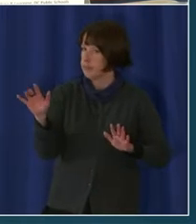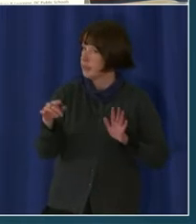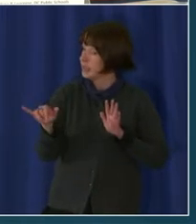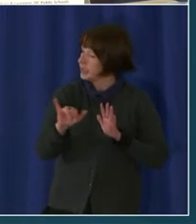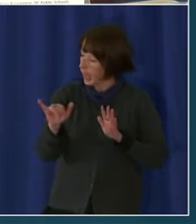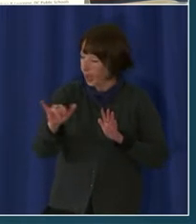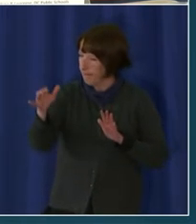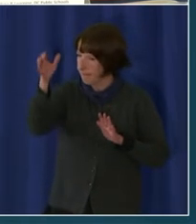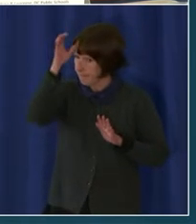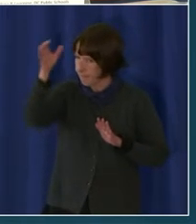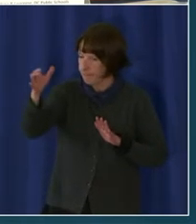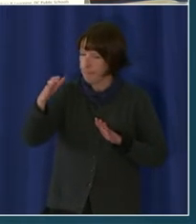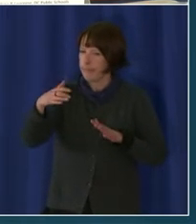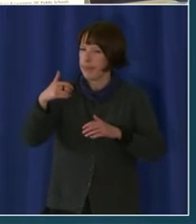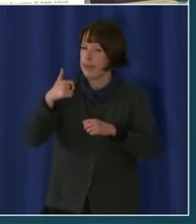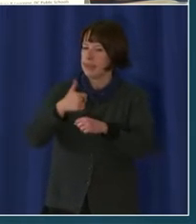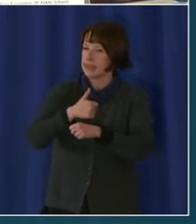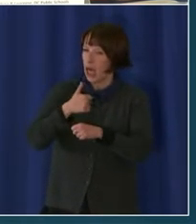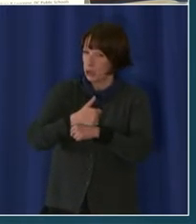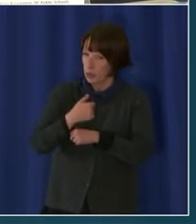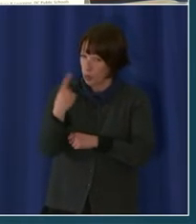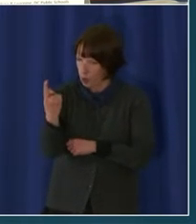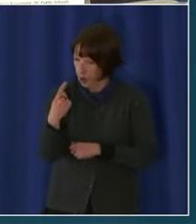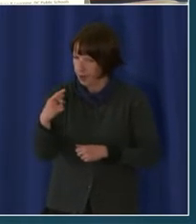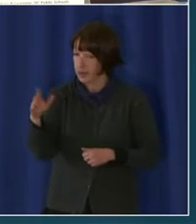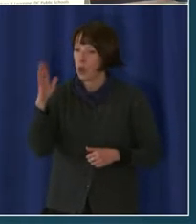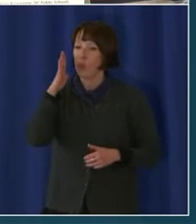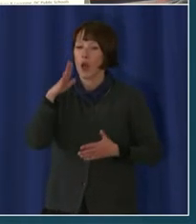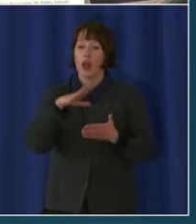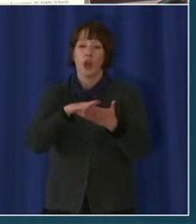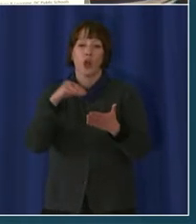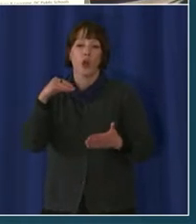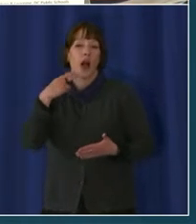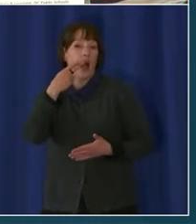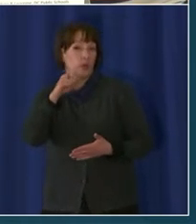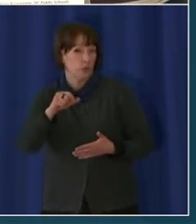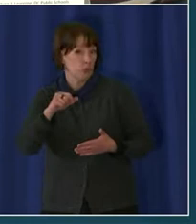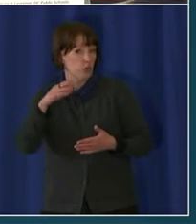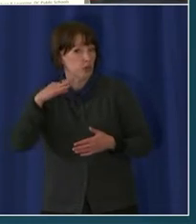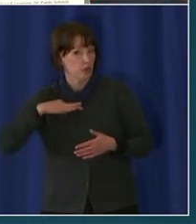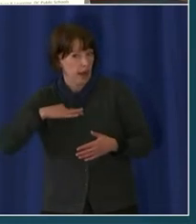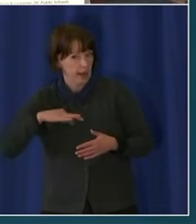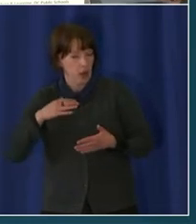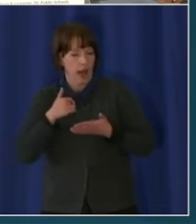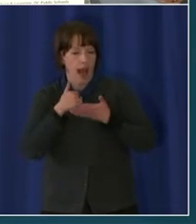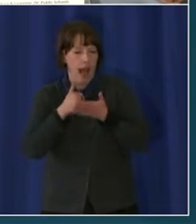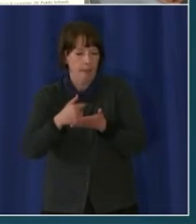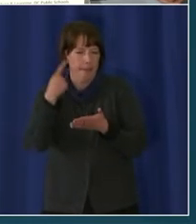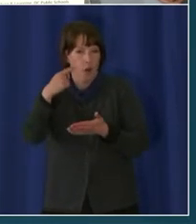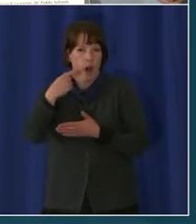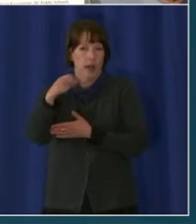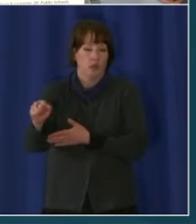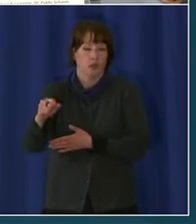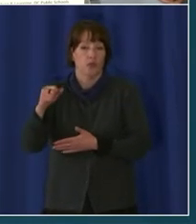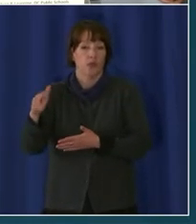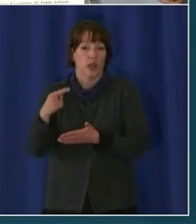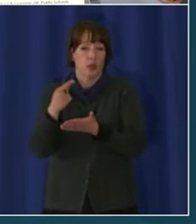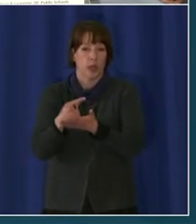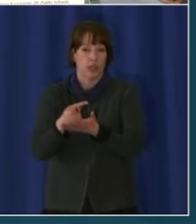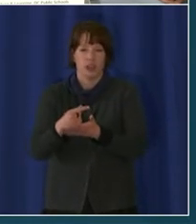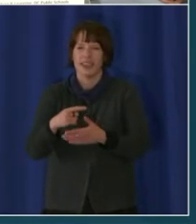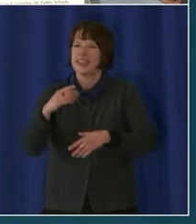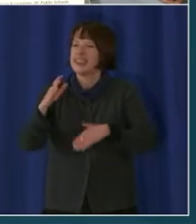this is an opportunity to earn high school credit that will help students along their pathway to graduation, even when they're still